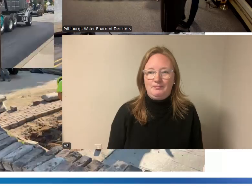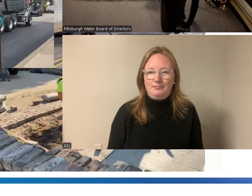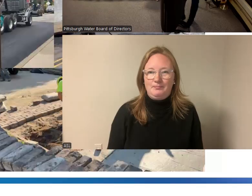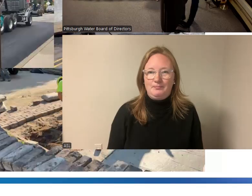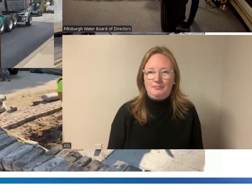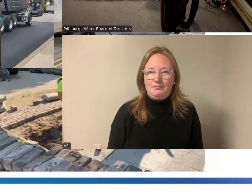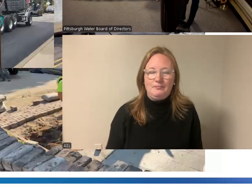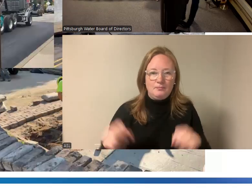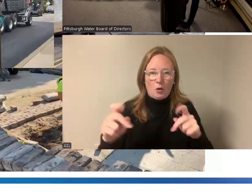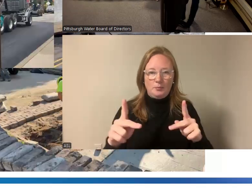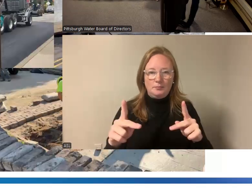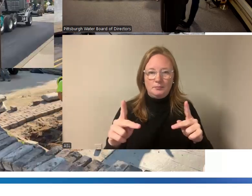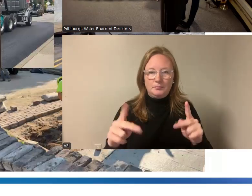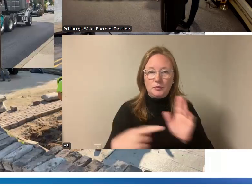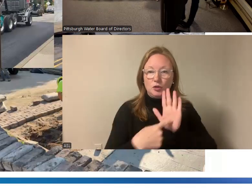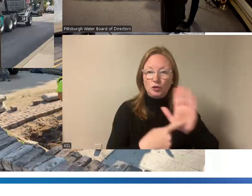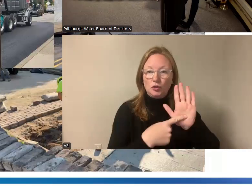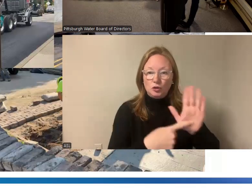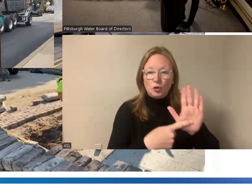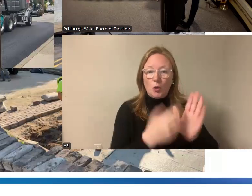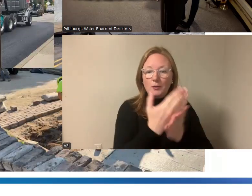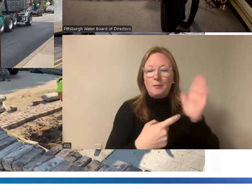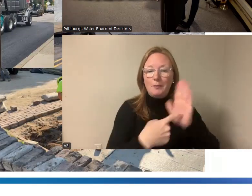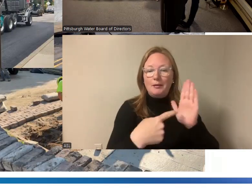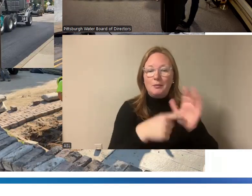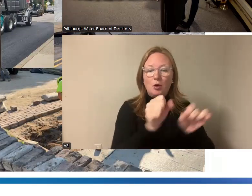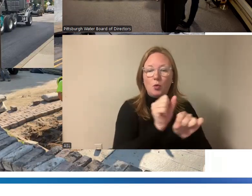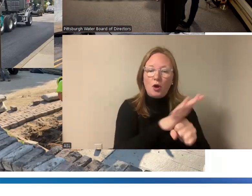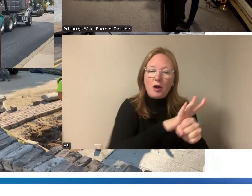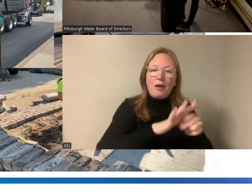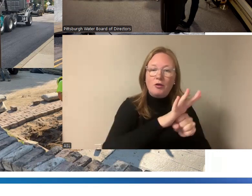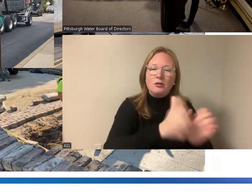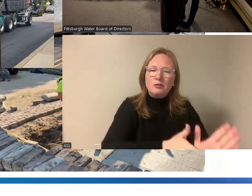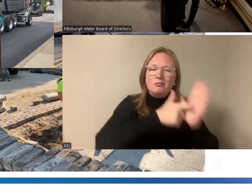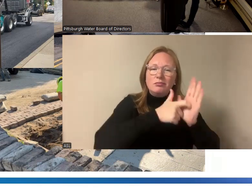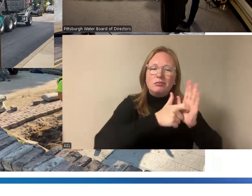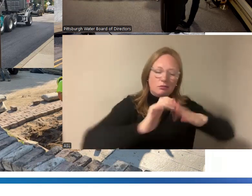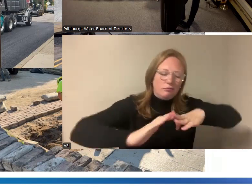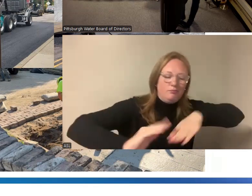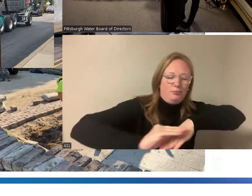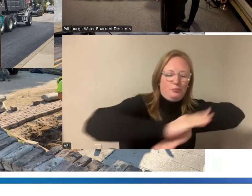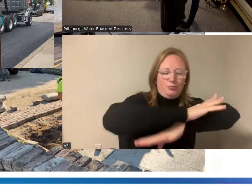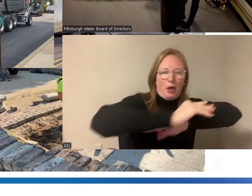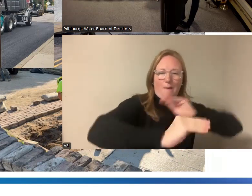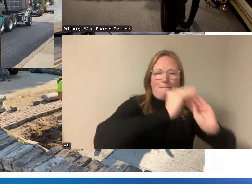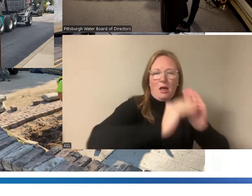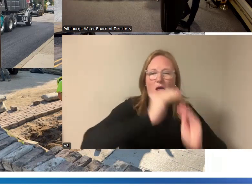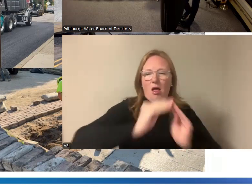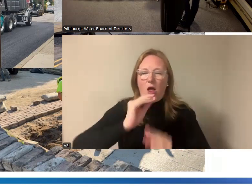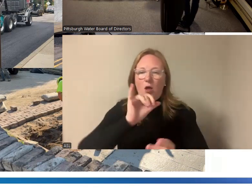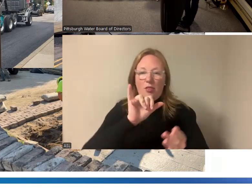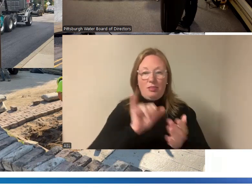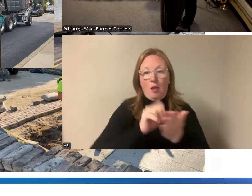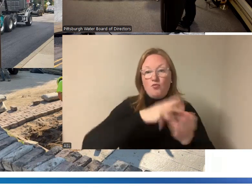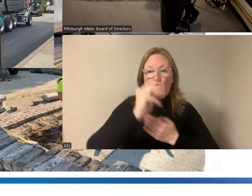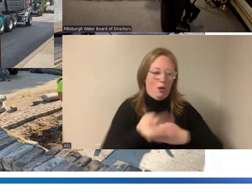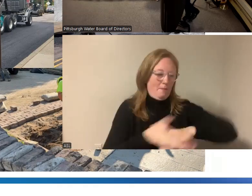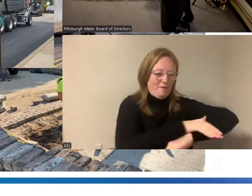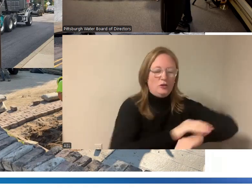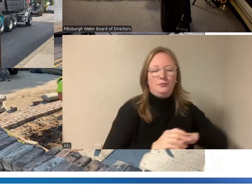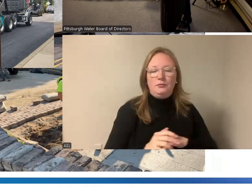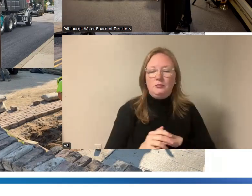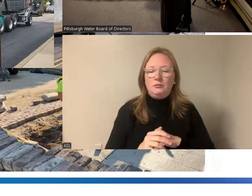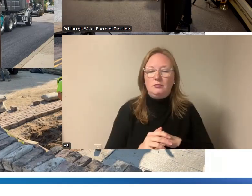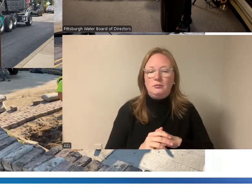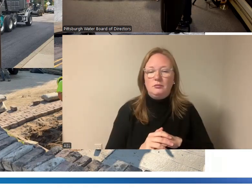All right, so shown are some examples of work areas requiring surface restoration under this program. The scope and nature